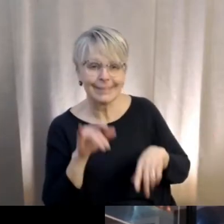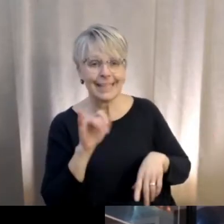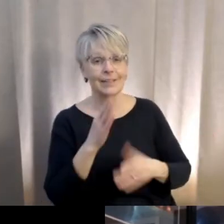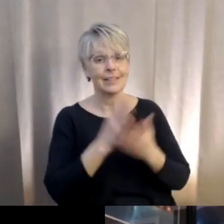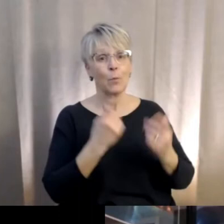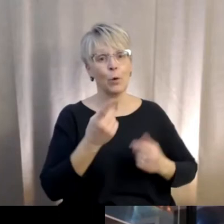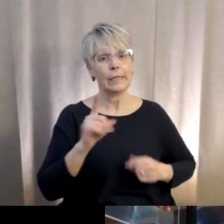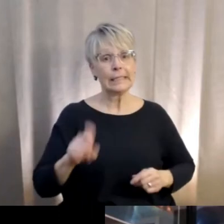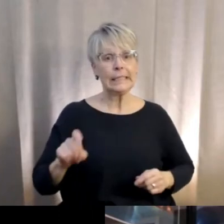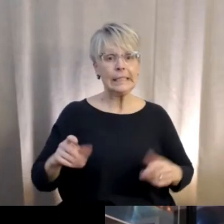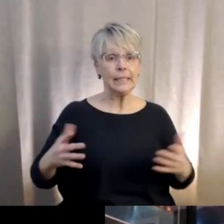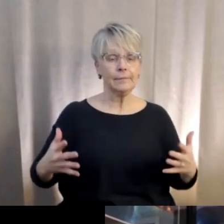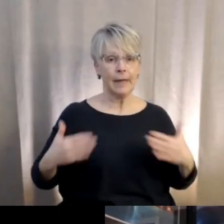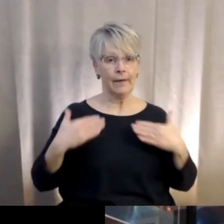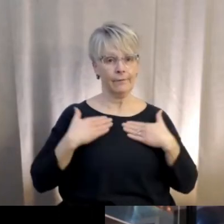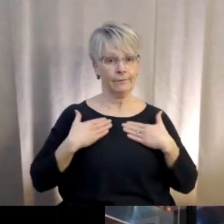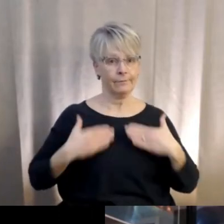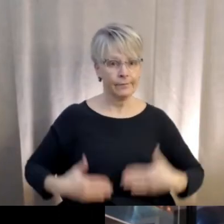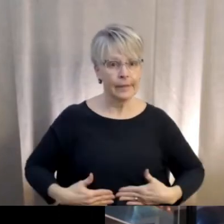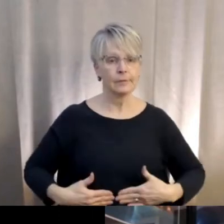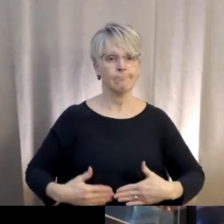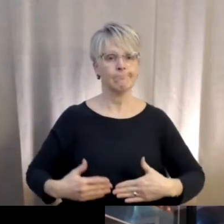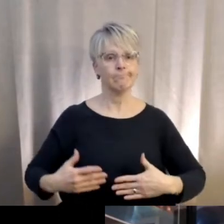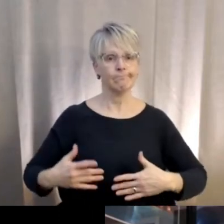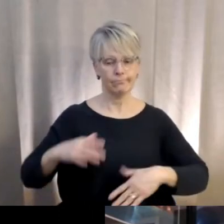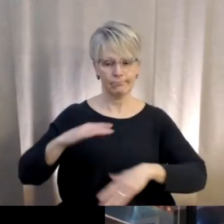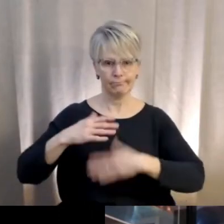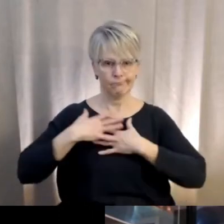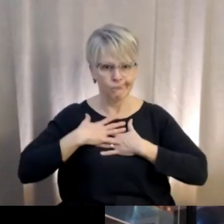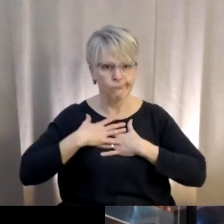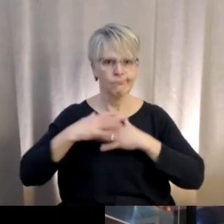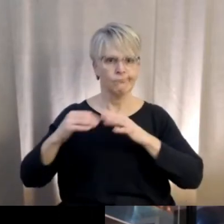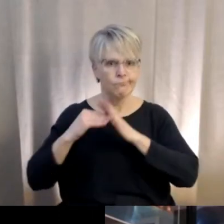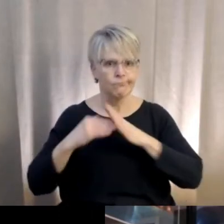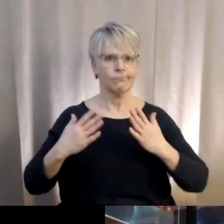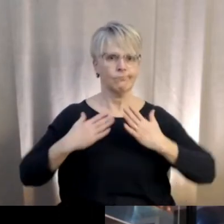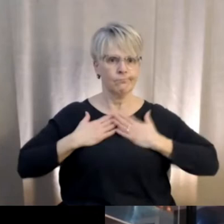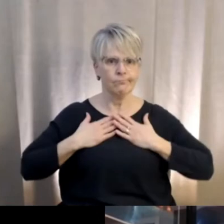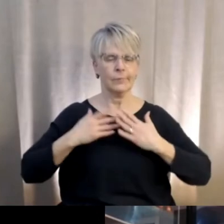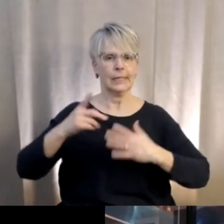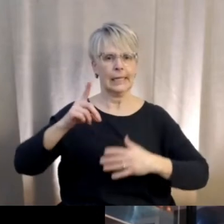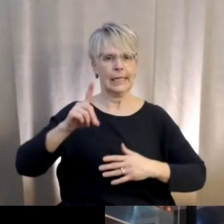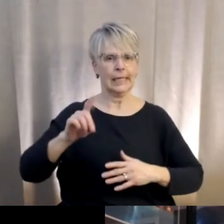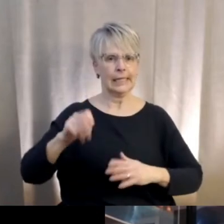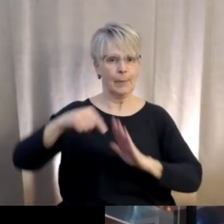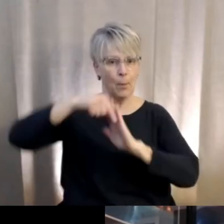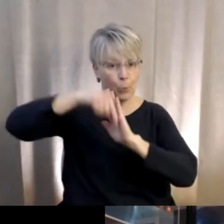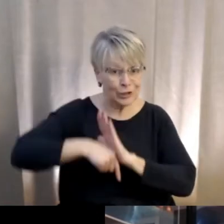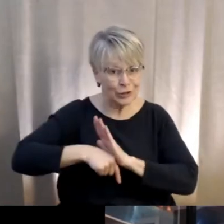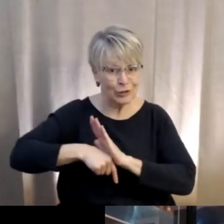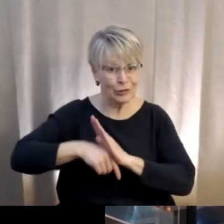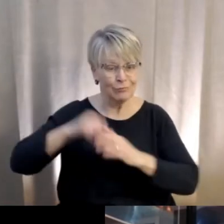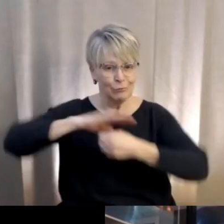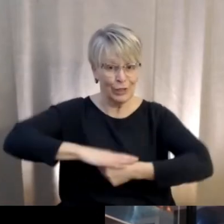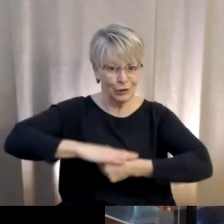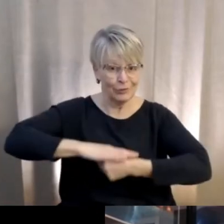some like more like physical tactile stimulation or, deep pressure therapy, you know, the dog might not